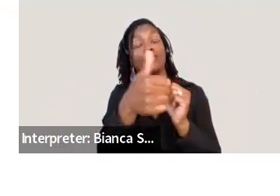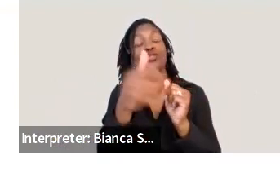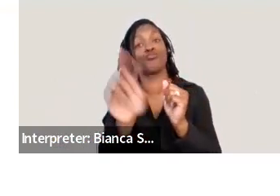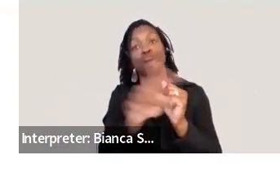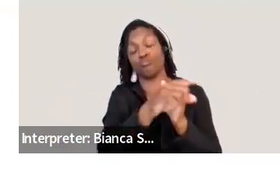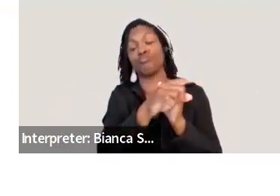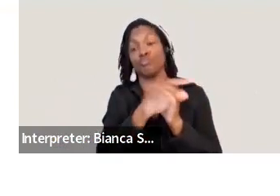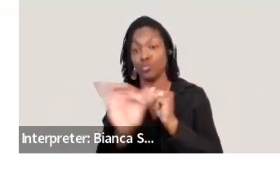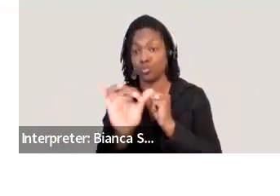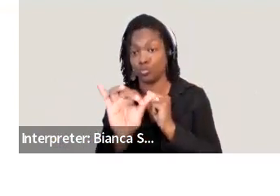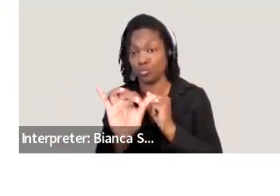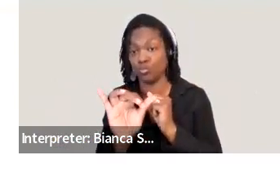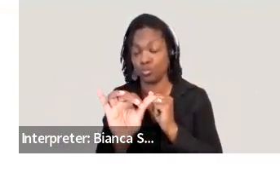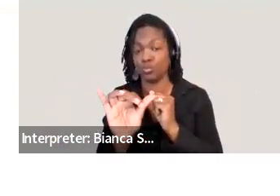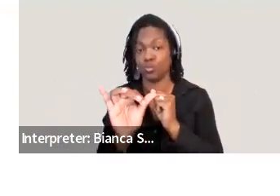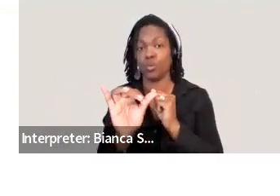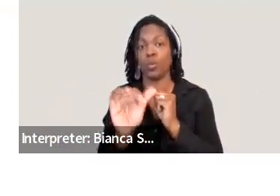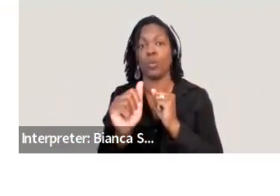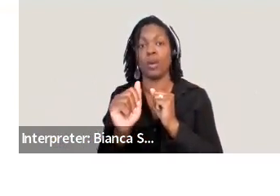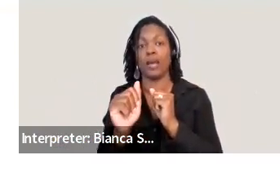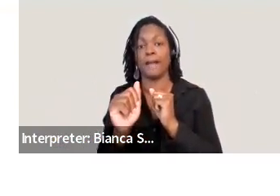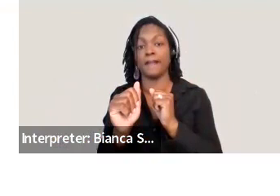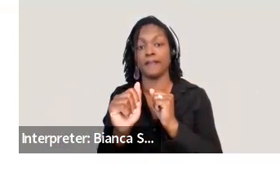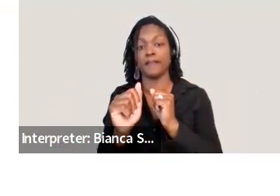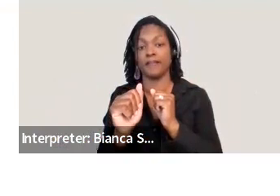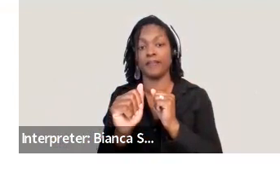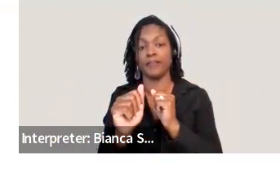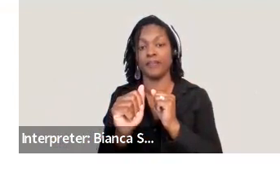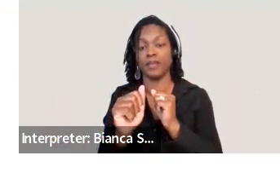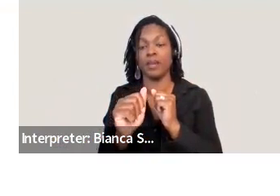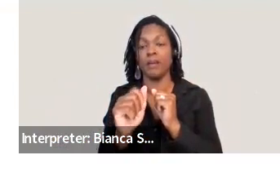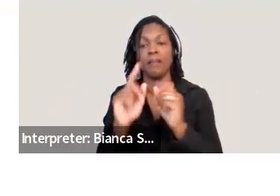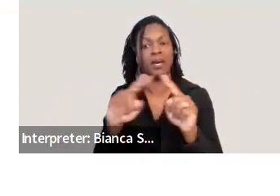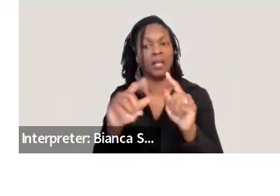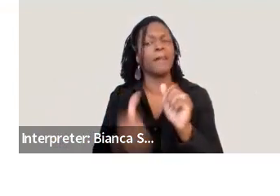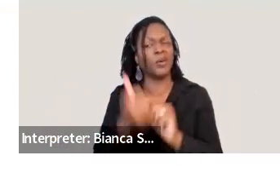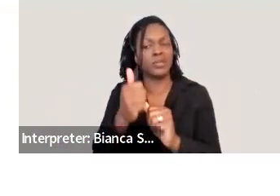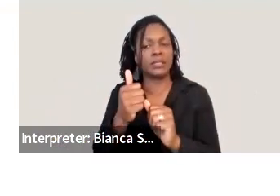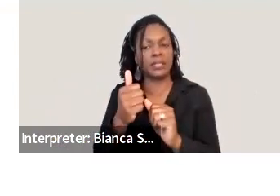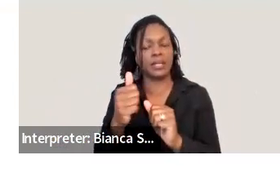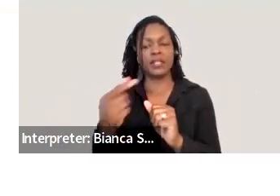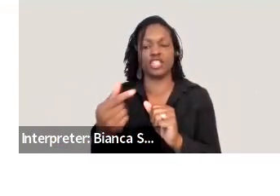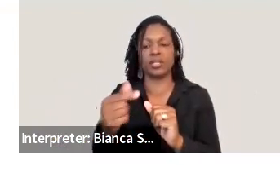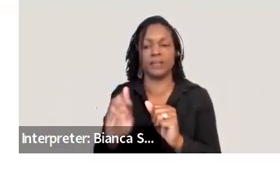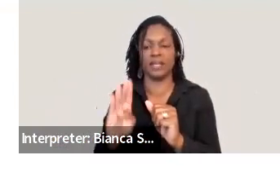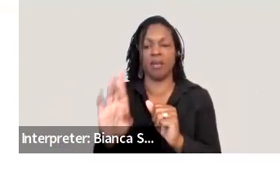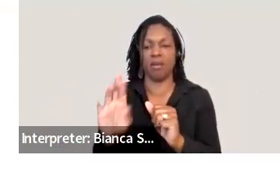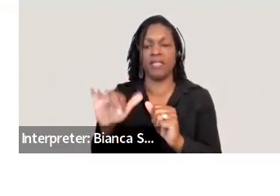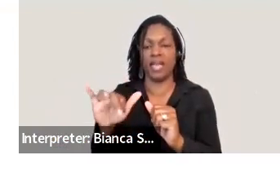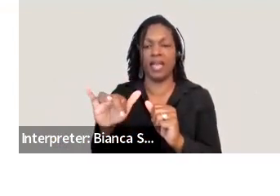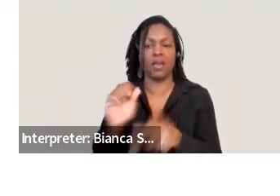and so we've been in touch with many, but it's mostly the Greater Baton Rouge one that that did a lot of help with us